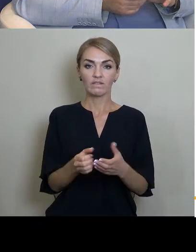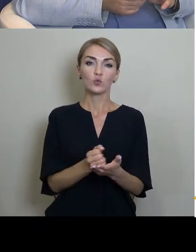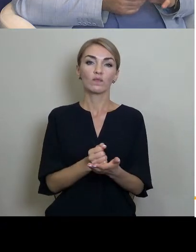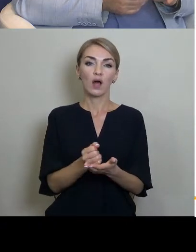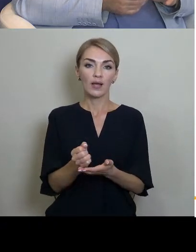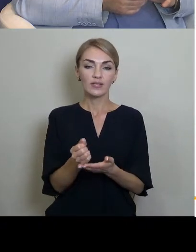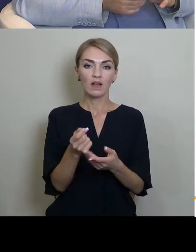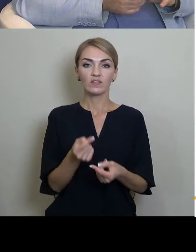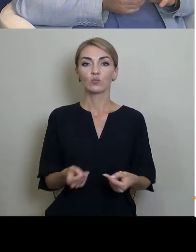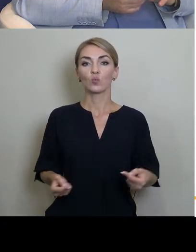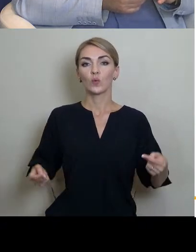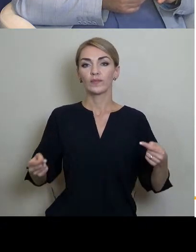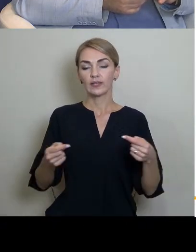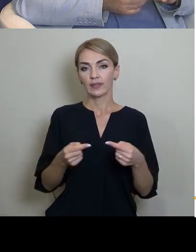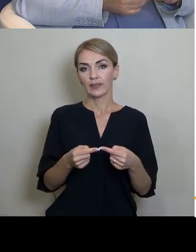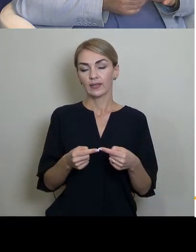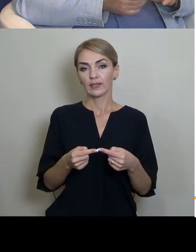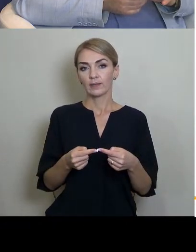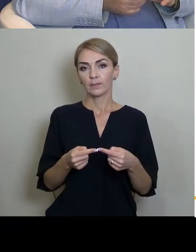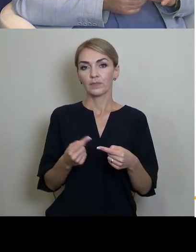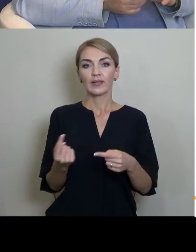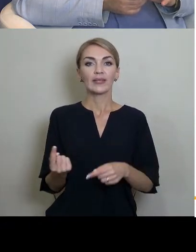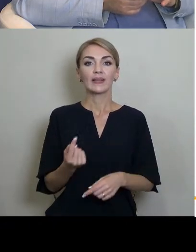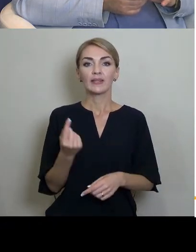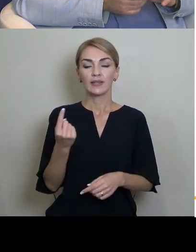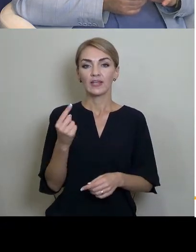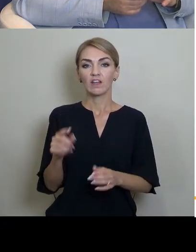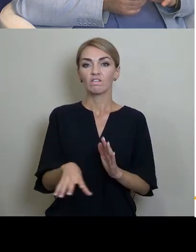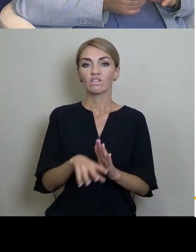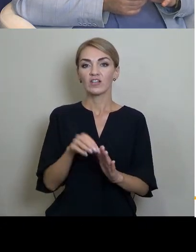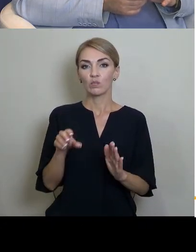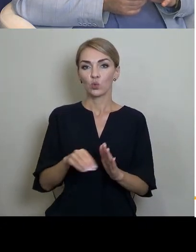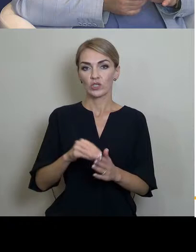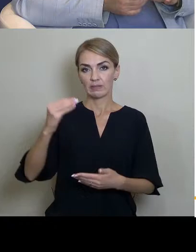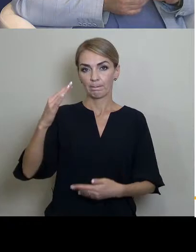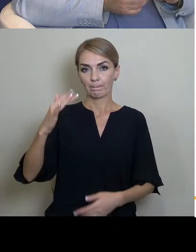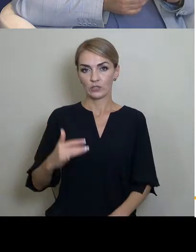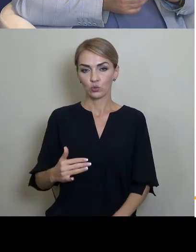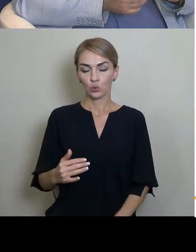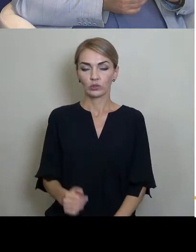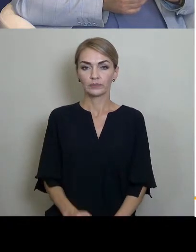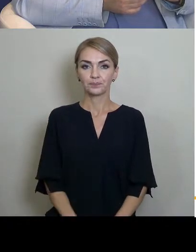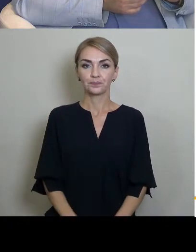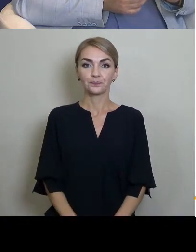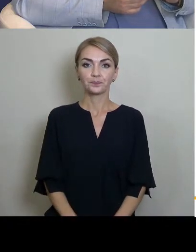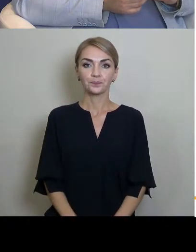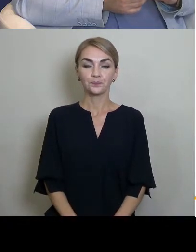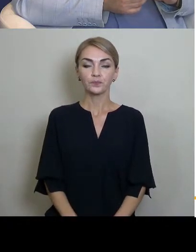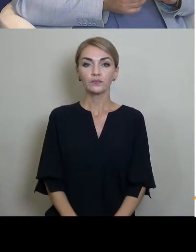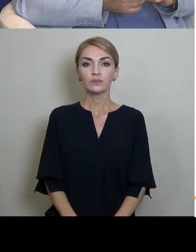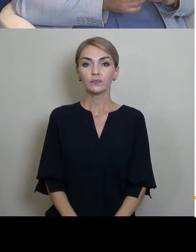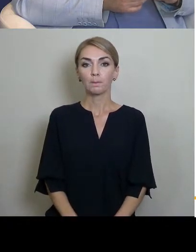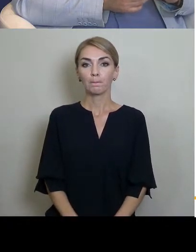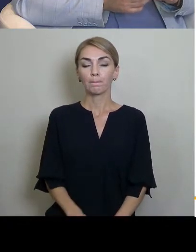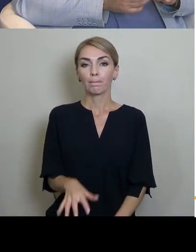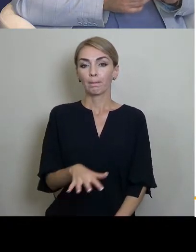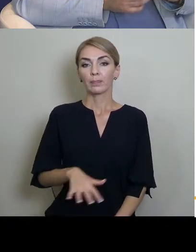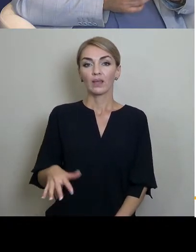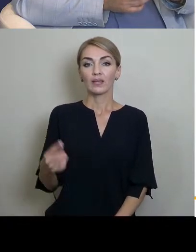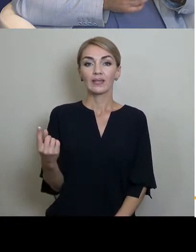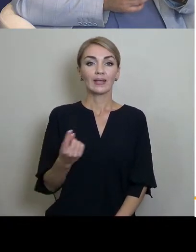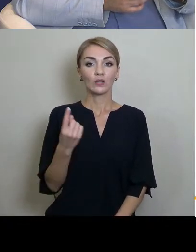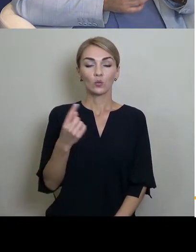The subjects are political parties and they nominate one list of nominees. But